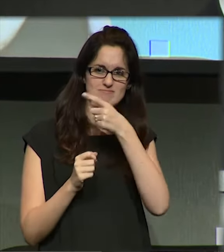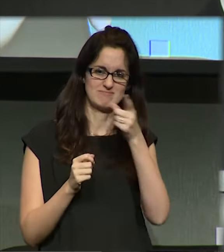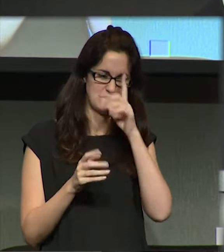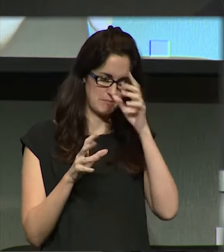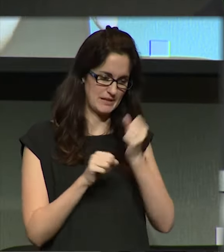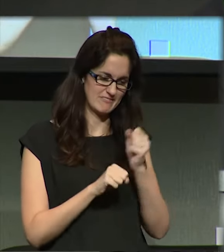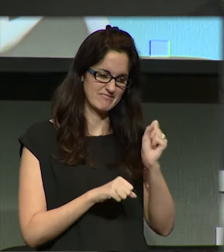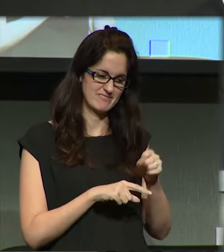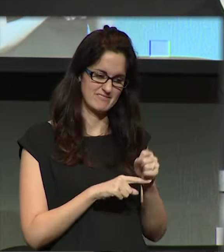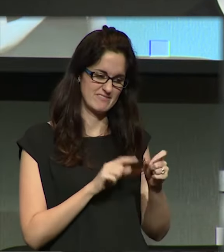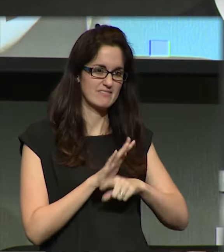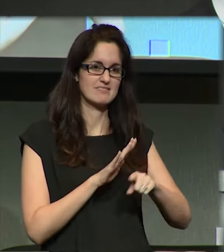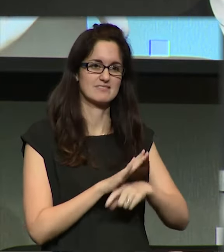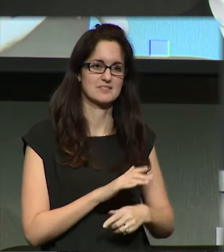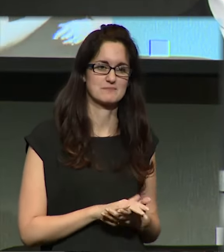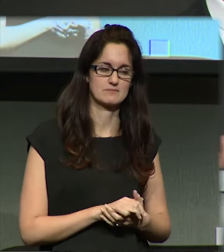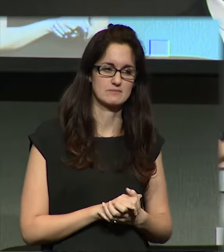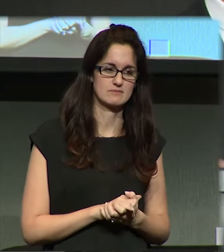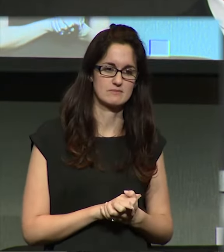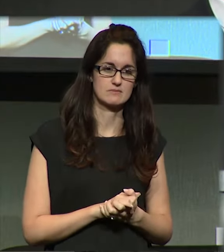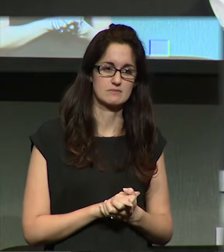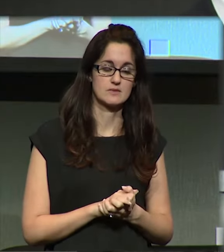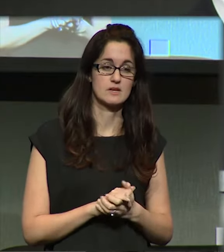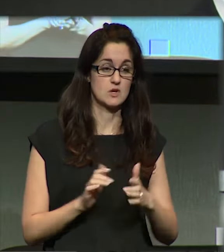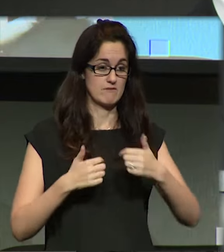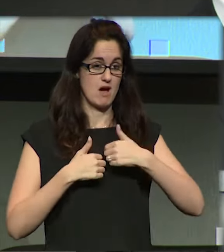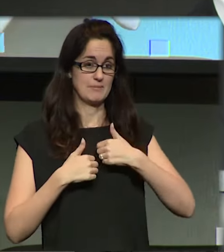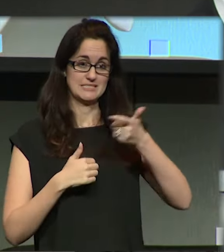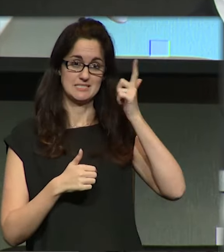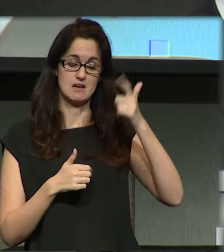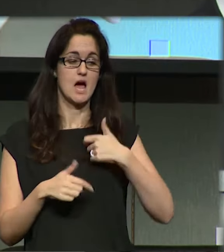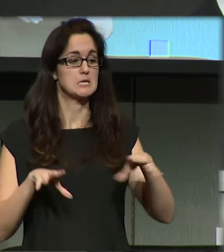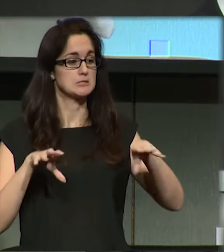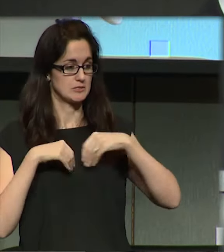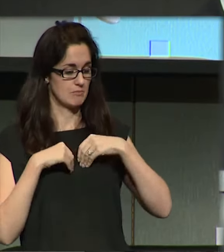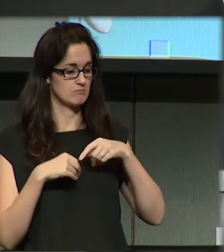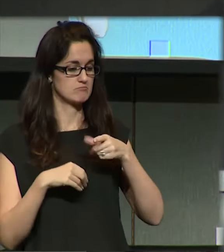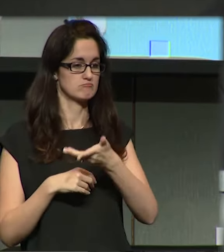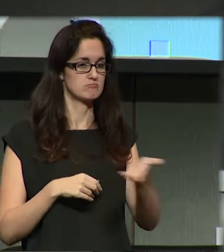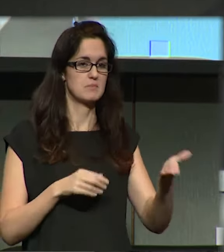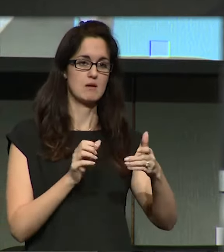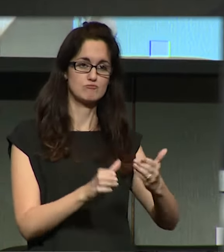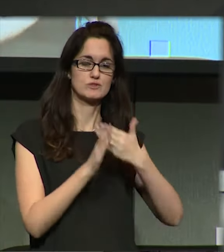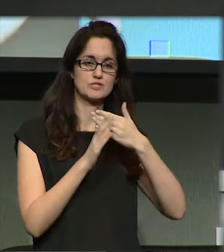stereotype, if we just accept, if I'm a teacher and I just accept that Aboriginal kids are